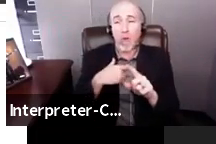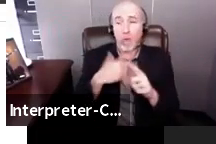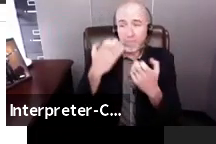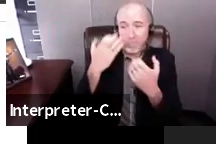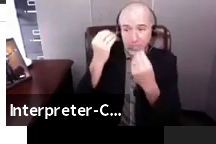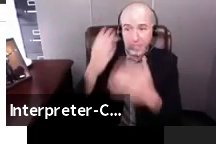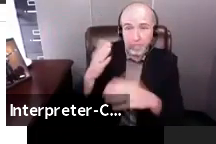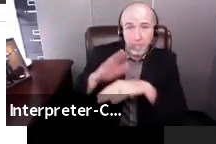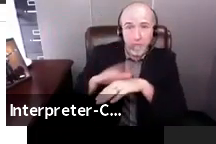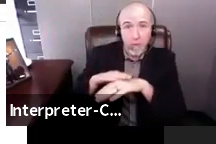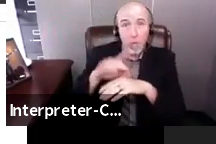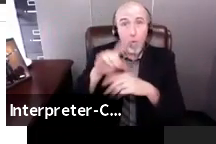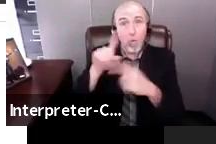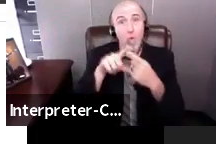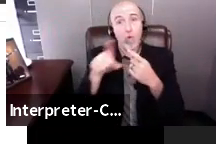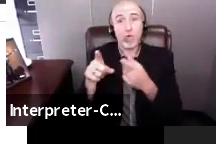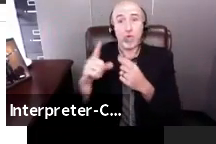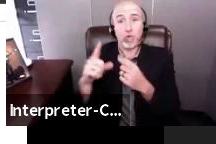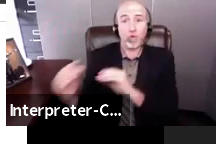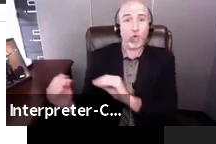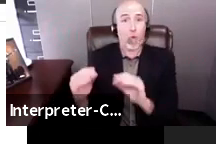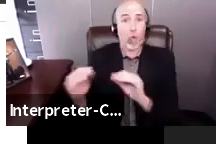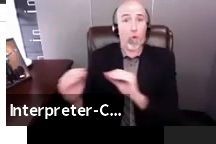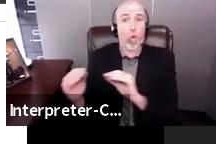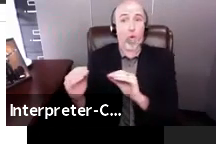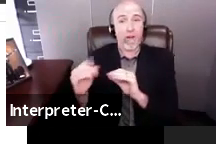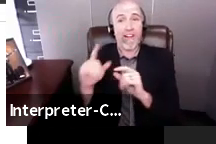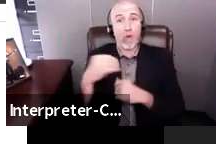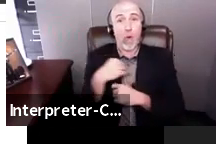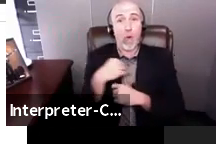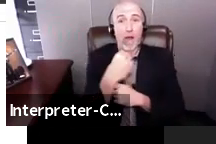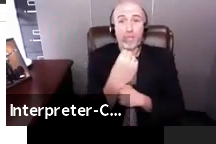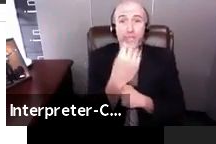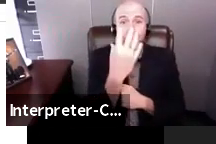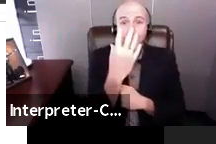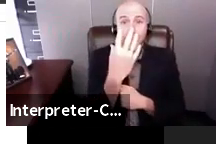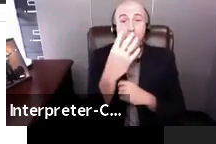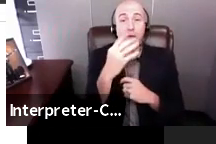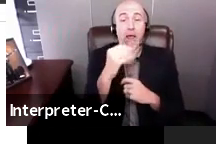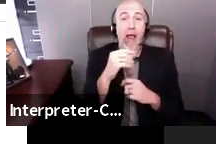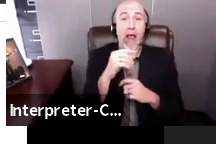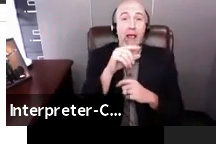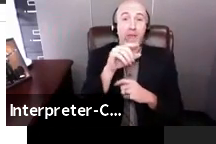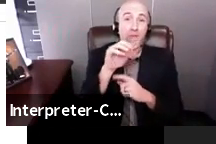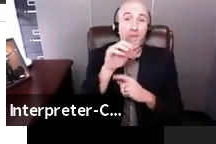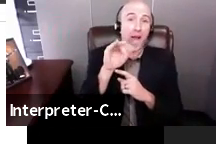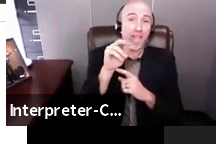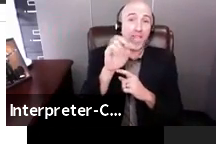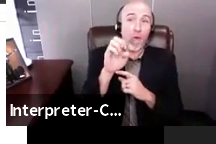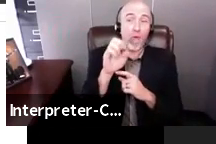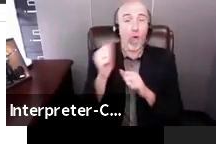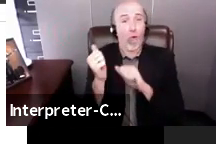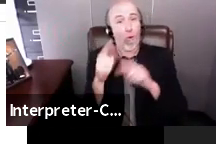when you're talking, if you have your microphone and video on, all 1,000 participants will hear you. So.